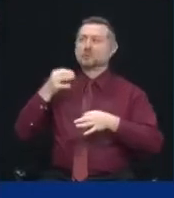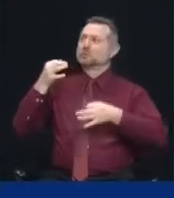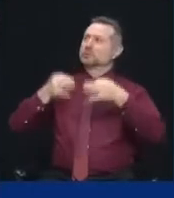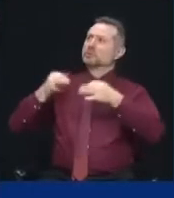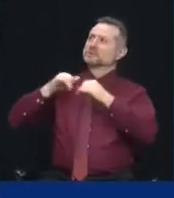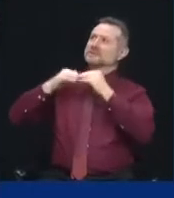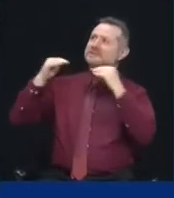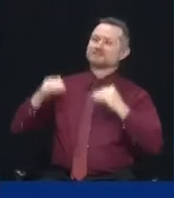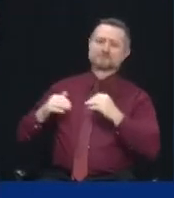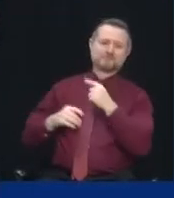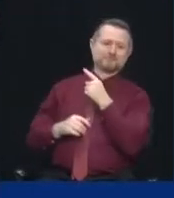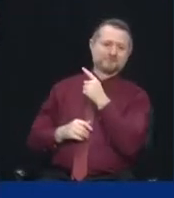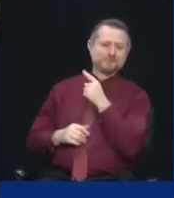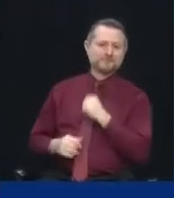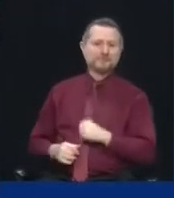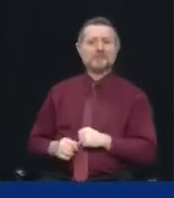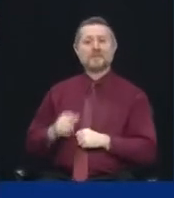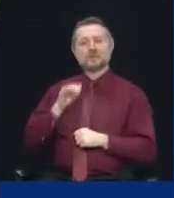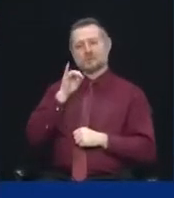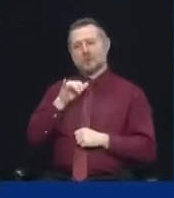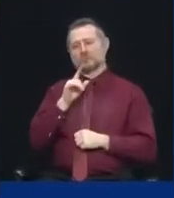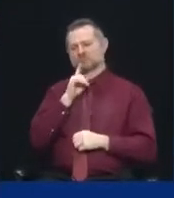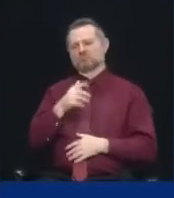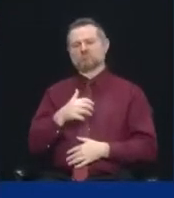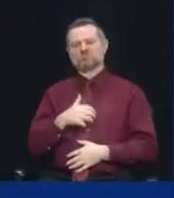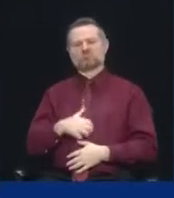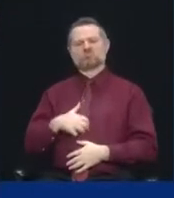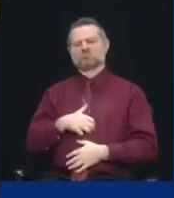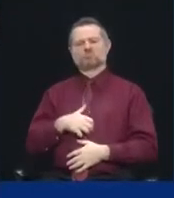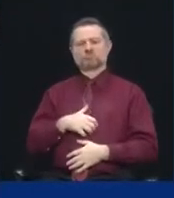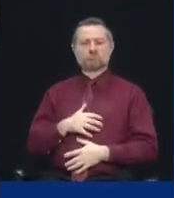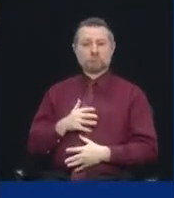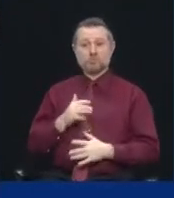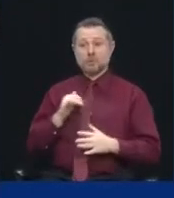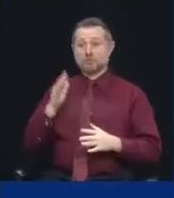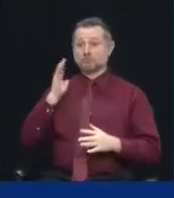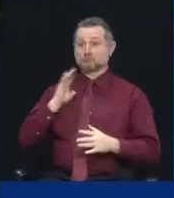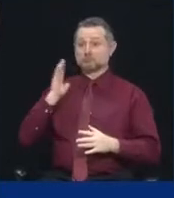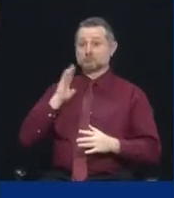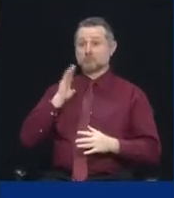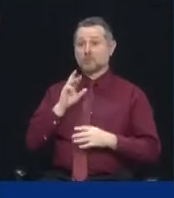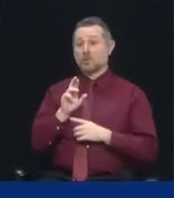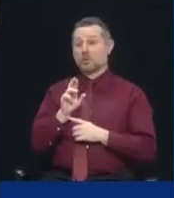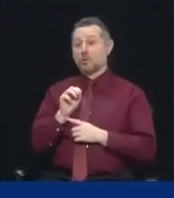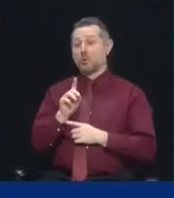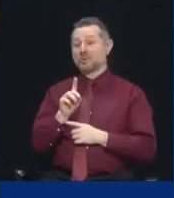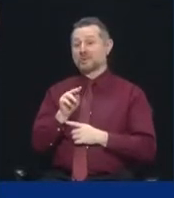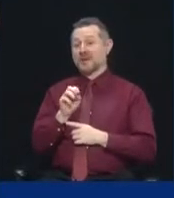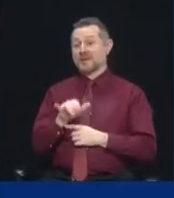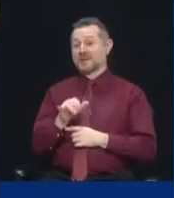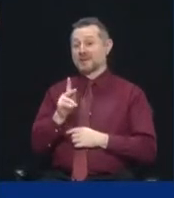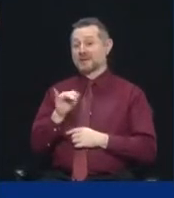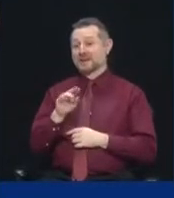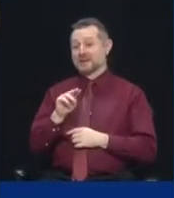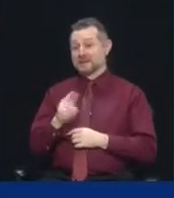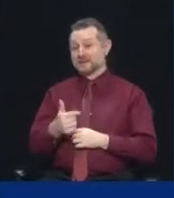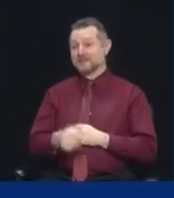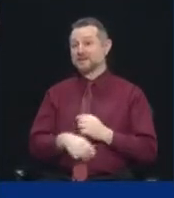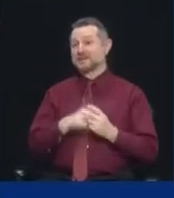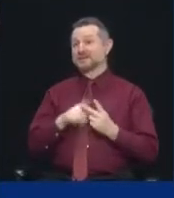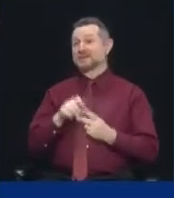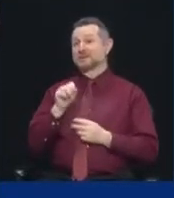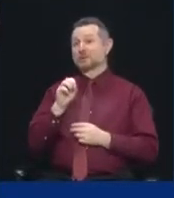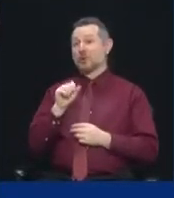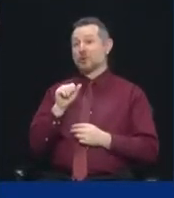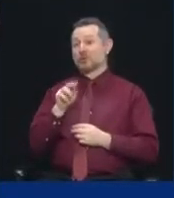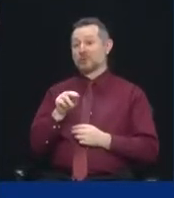more repugnant. You can go back to Rodney King, you can go to Amadou Diallo, you can go to Sean Belge, you can go to Trayvon